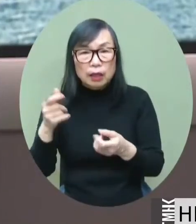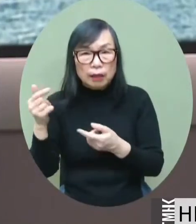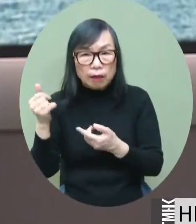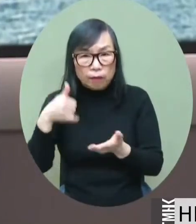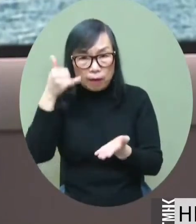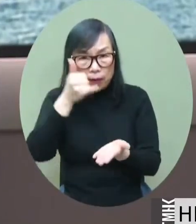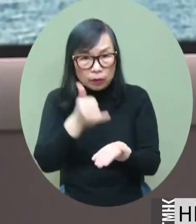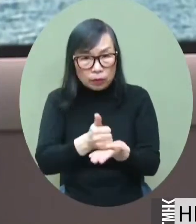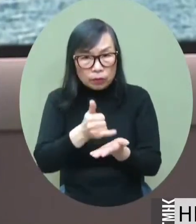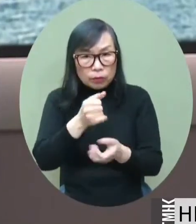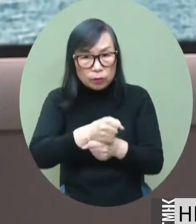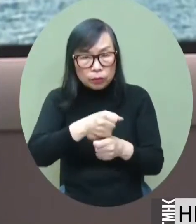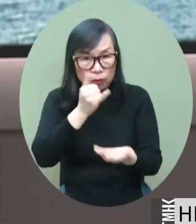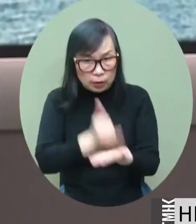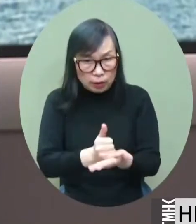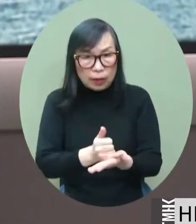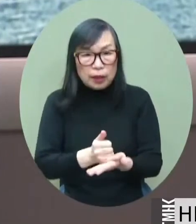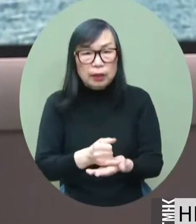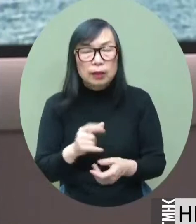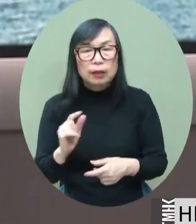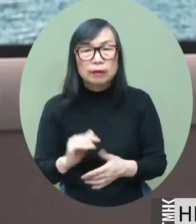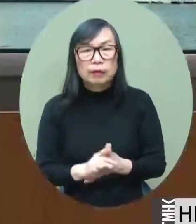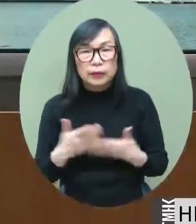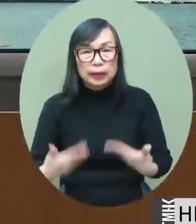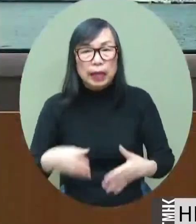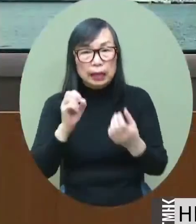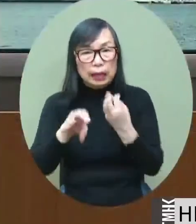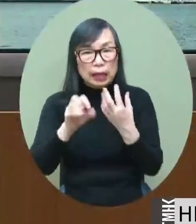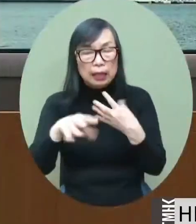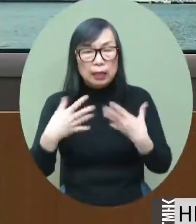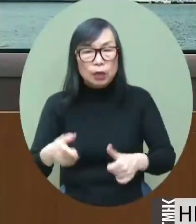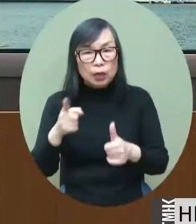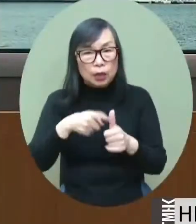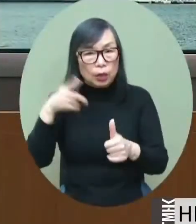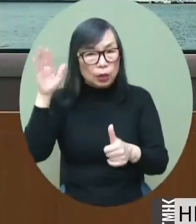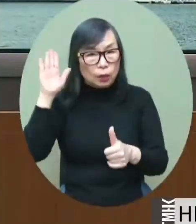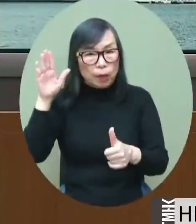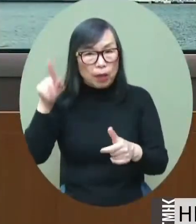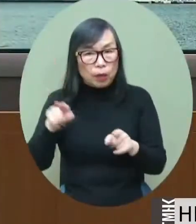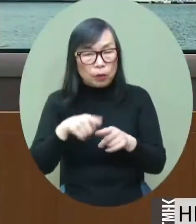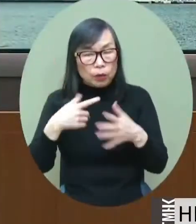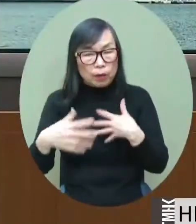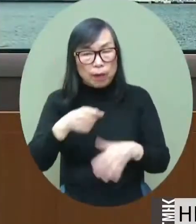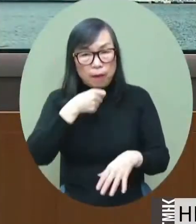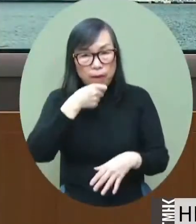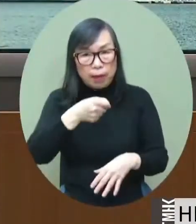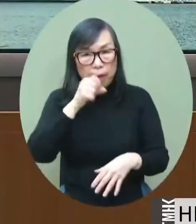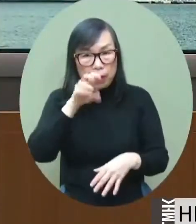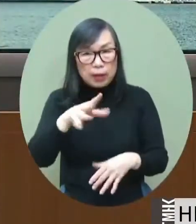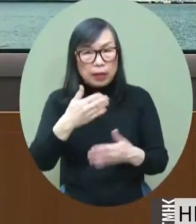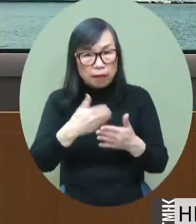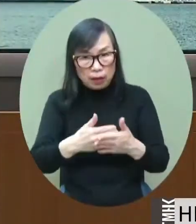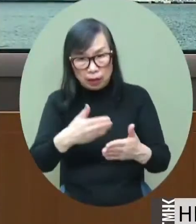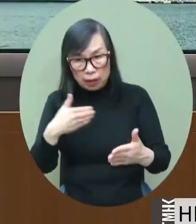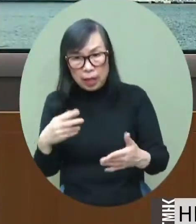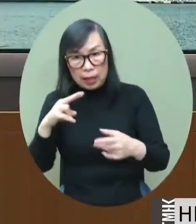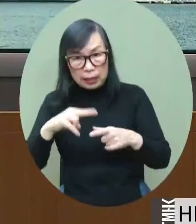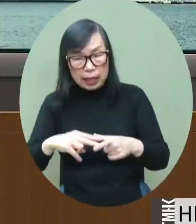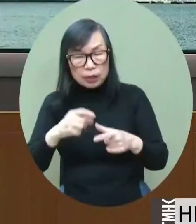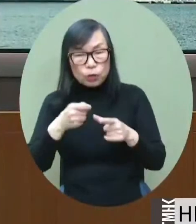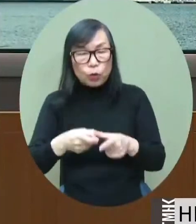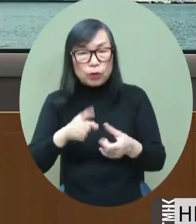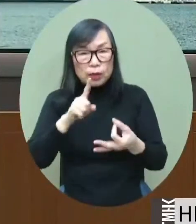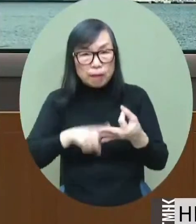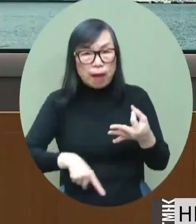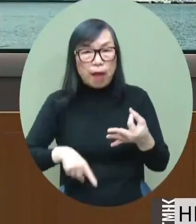19,152 had returned to their duties. So much for my report. The floor is now open to questions. Please use the mic. Please